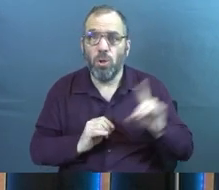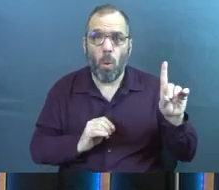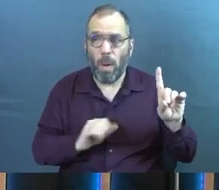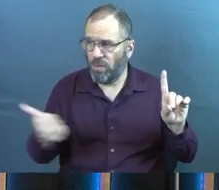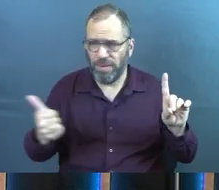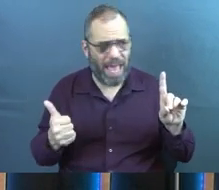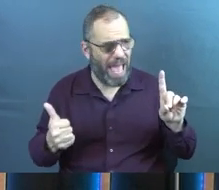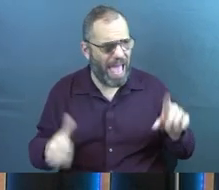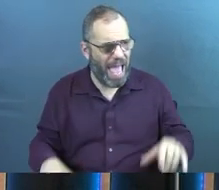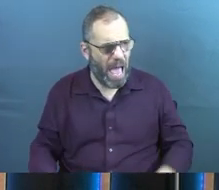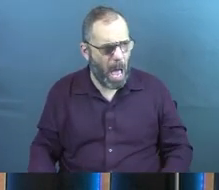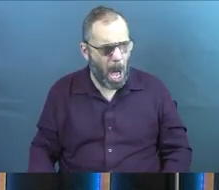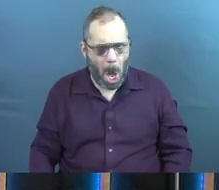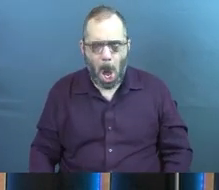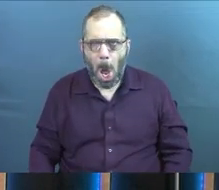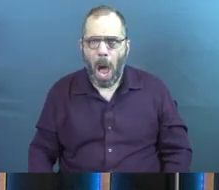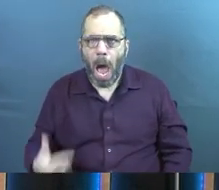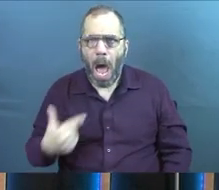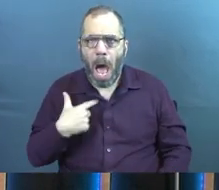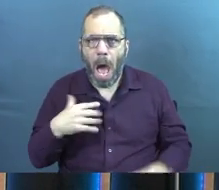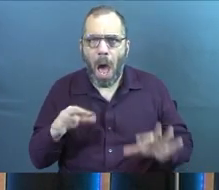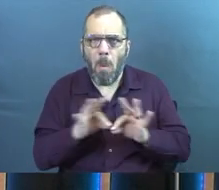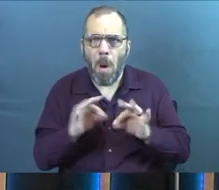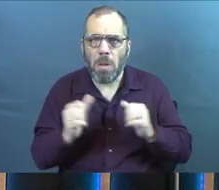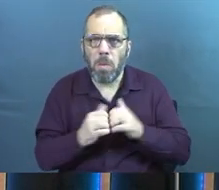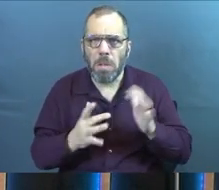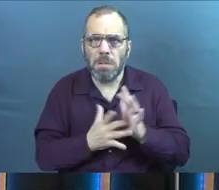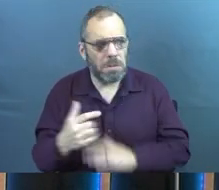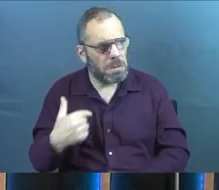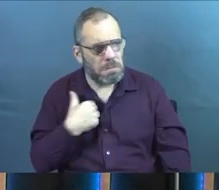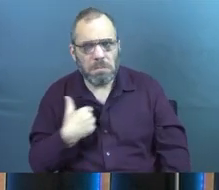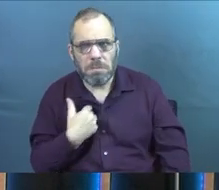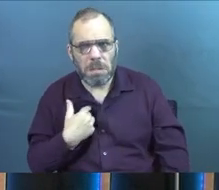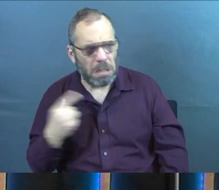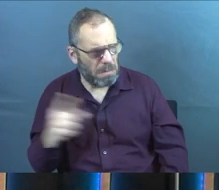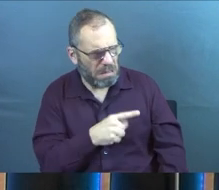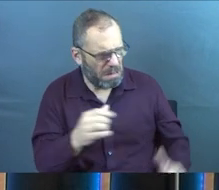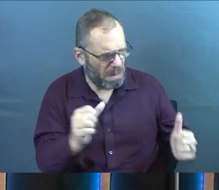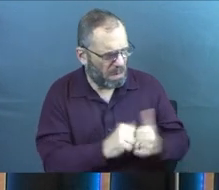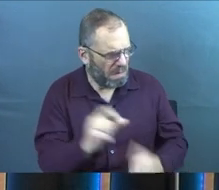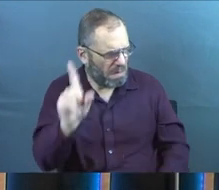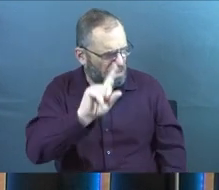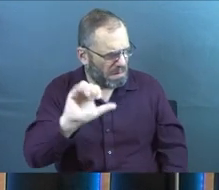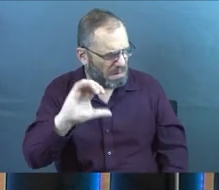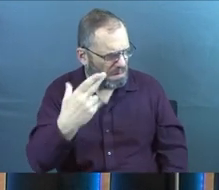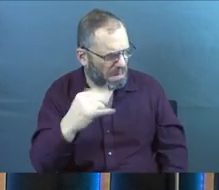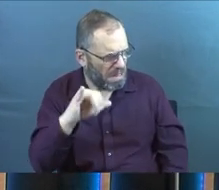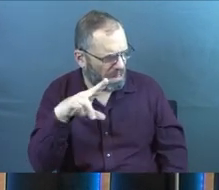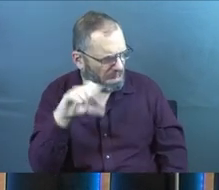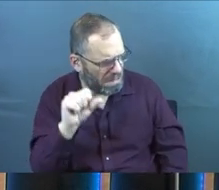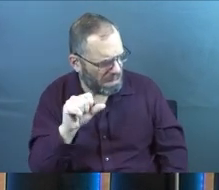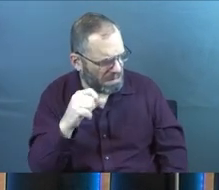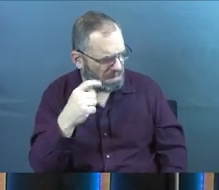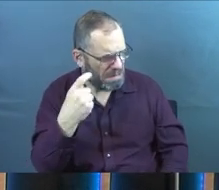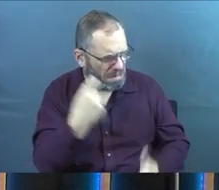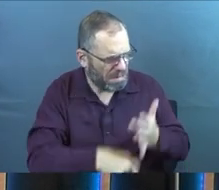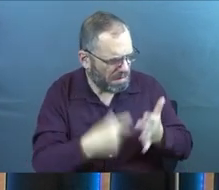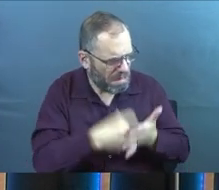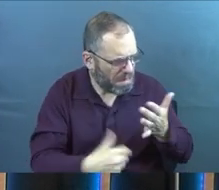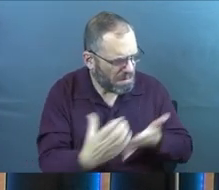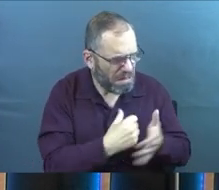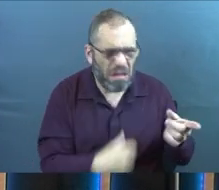beings, they were probably people who are more worthy to spend time with Jesus, right? And yet he goes, Zacchaeus, the chief tax